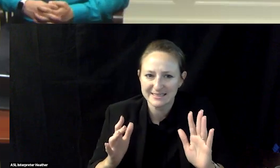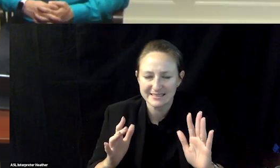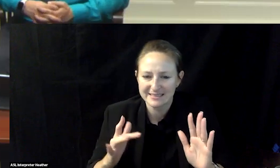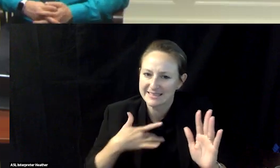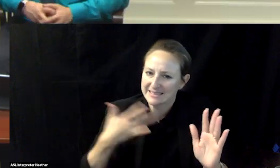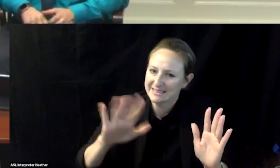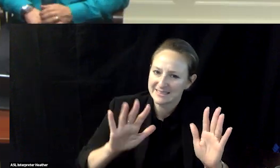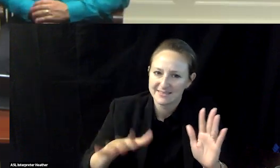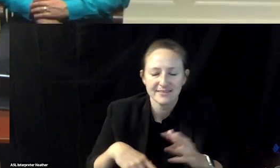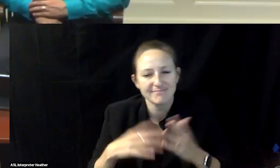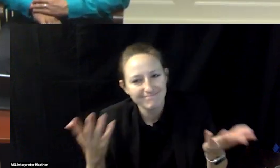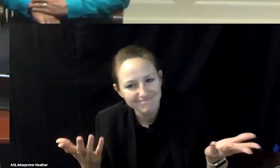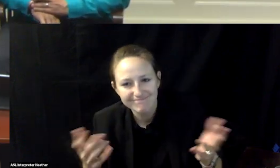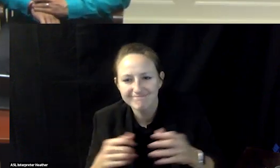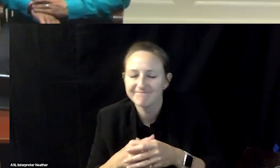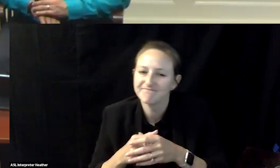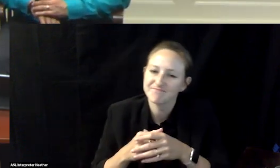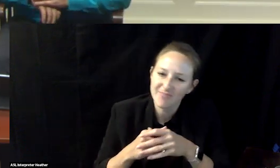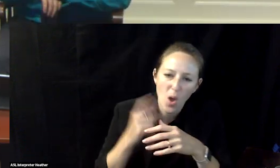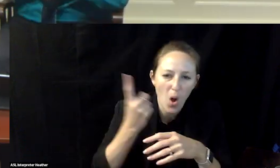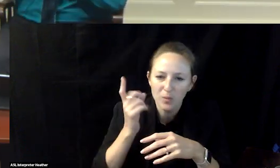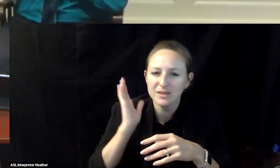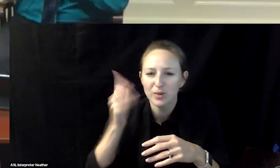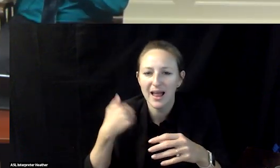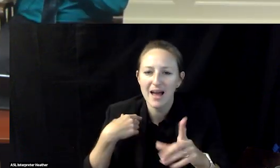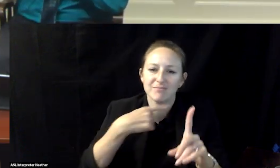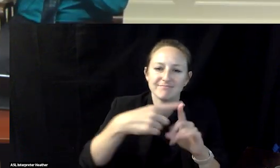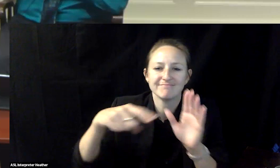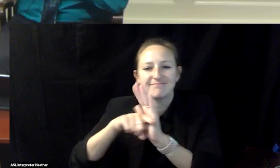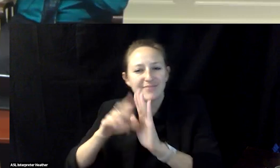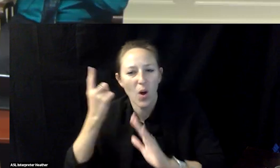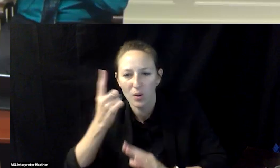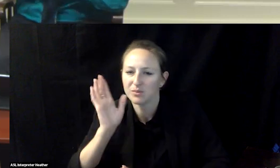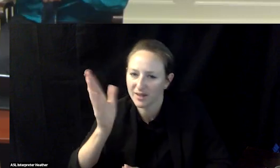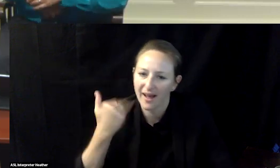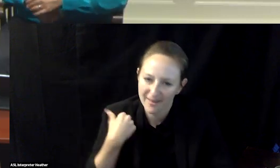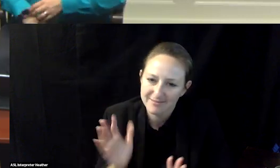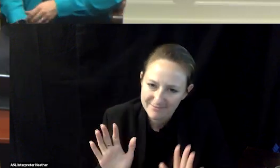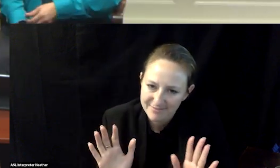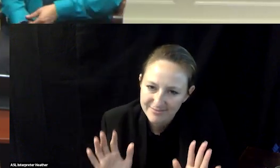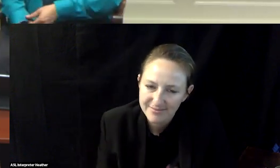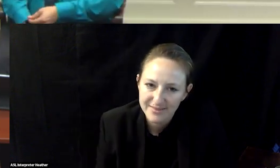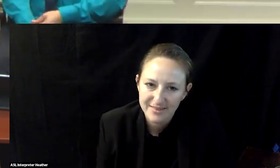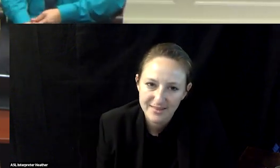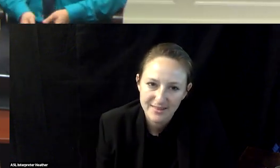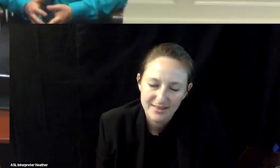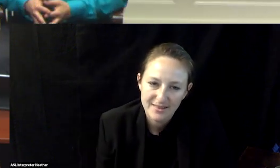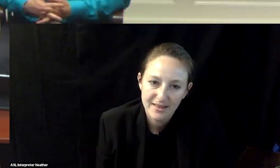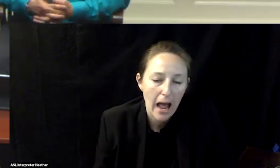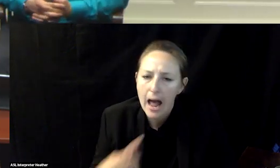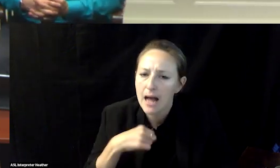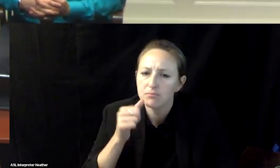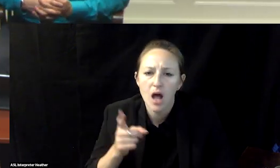timelines, trade-offs, excessive. There's always going to be trade-offs, and I'm not someone who is looking for